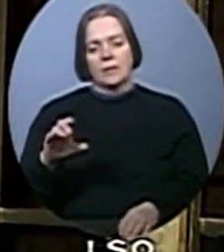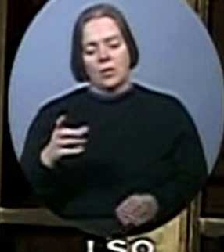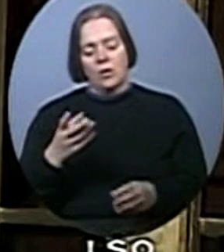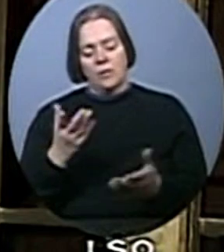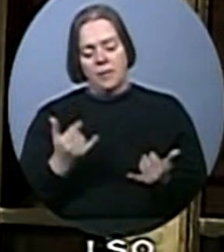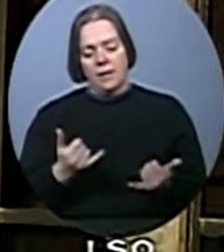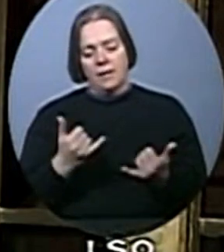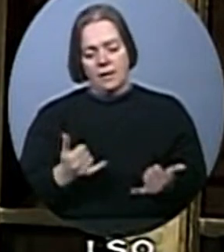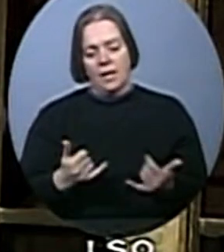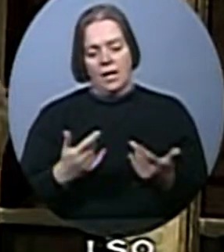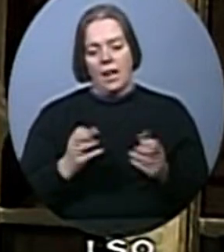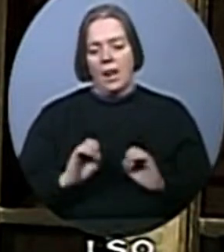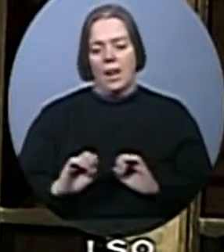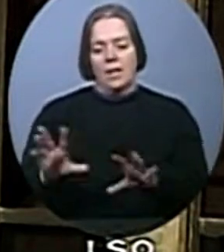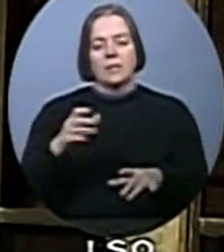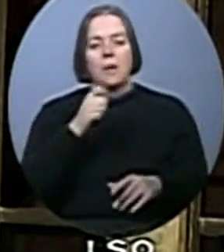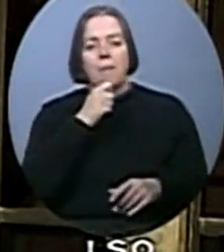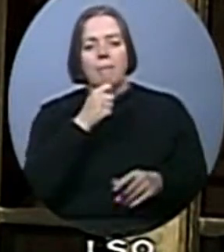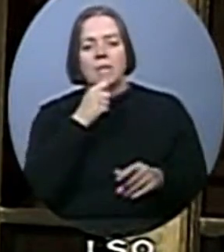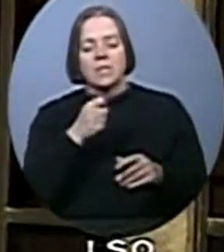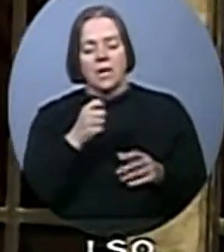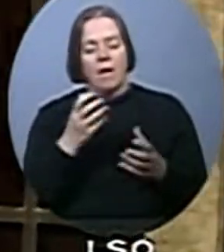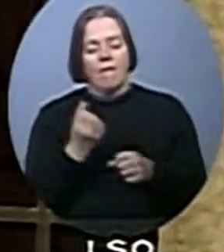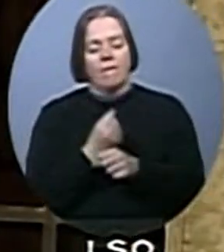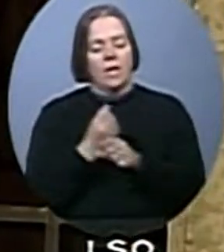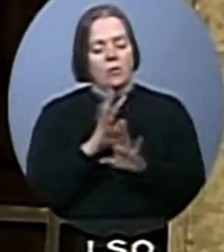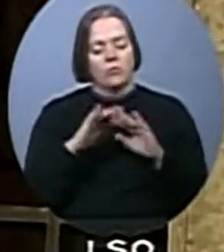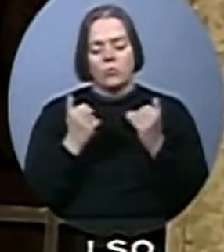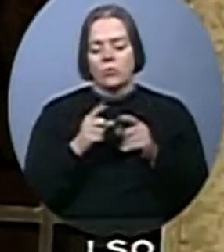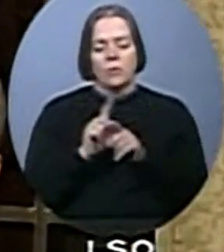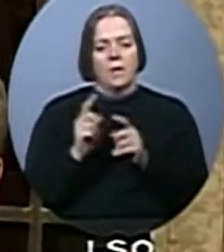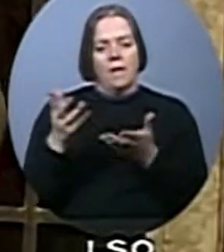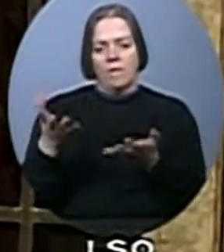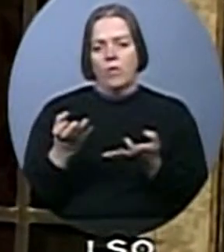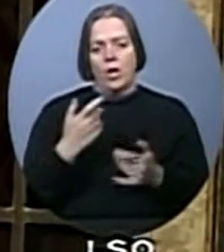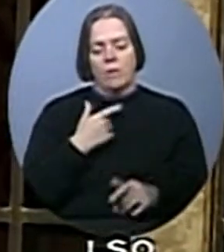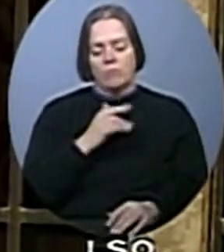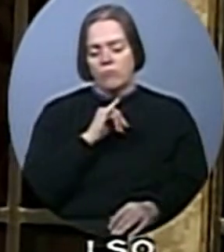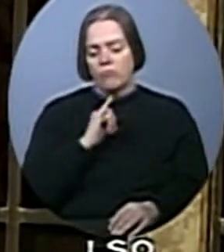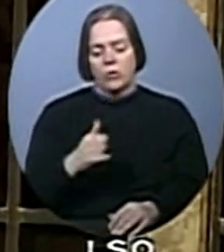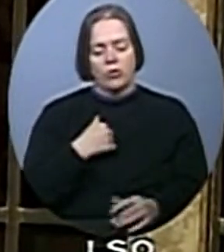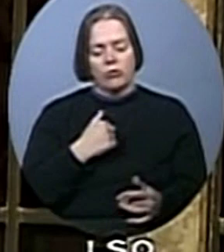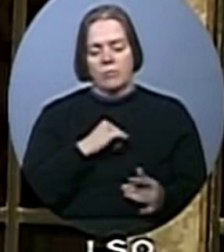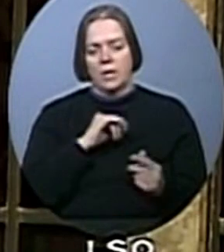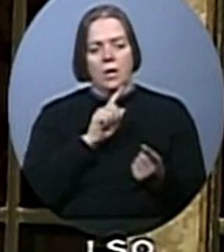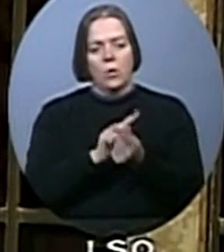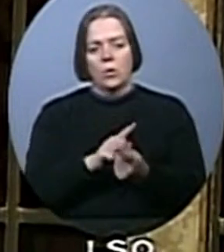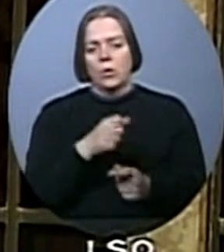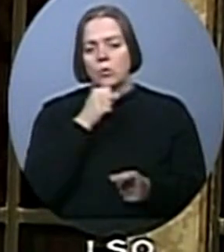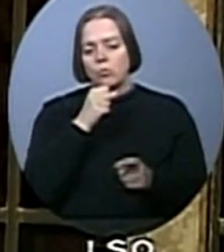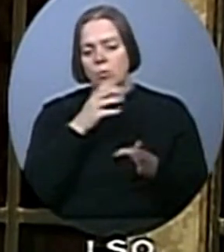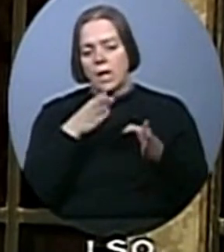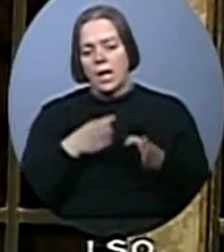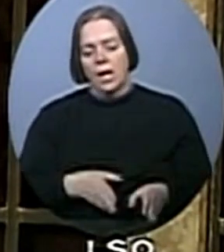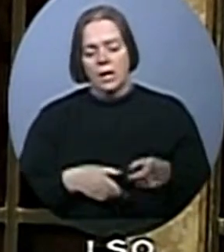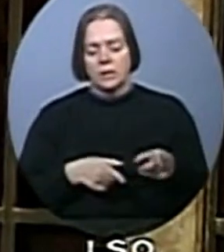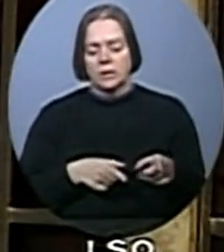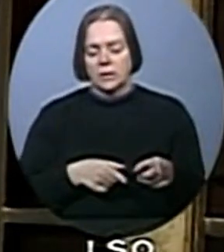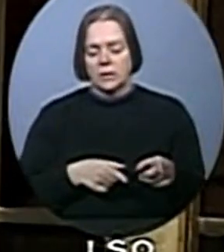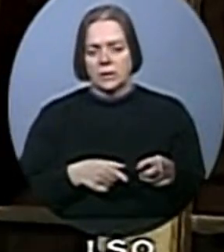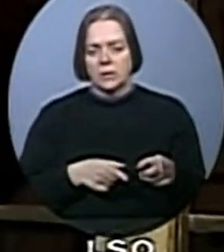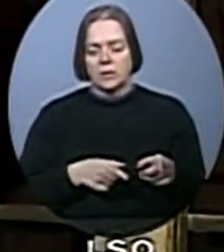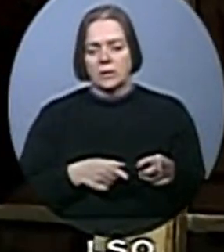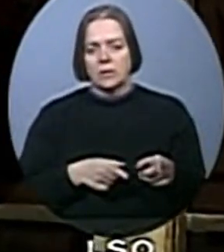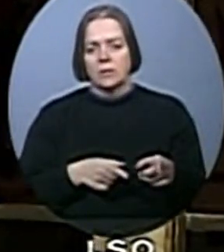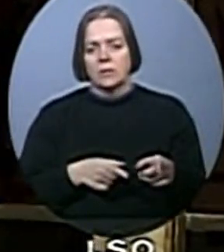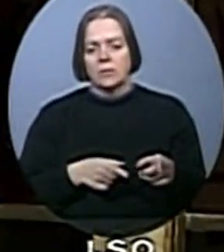as nobody gets killed. Now, I've never met a journalist in this country who thought that misinformation, lying, or negligence has any place in